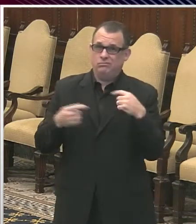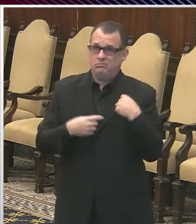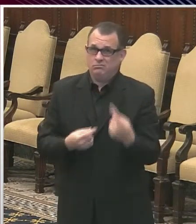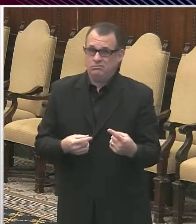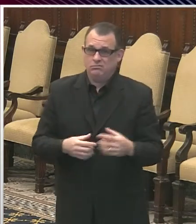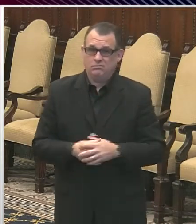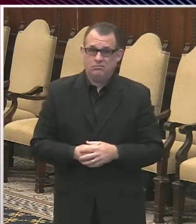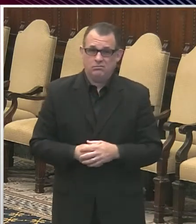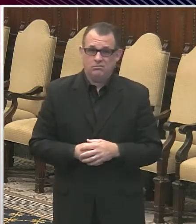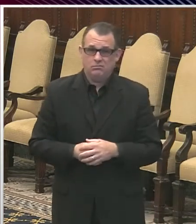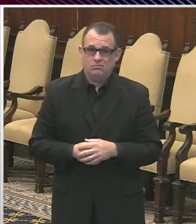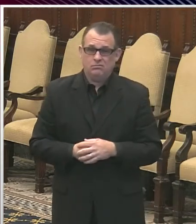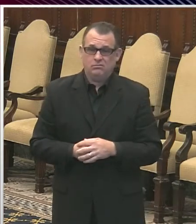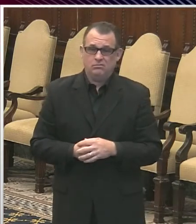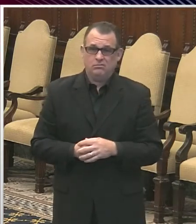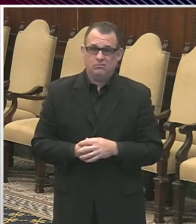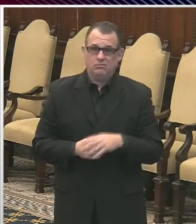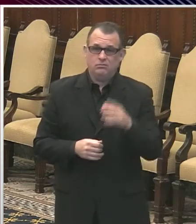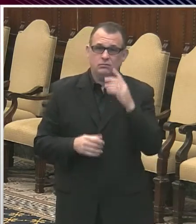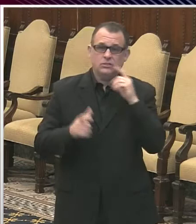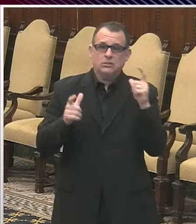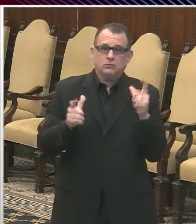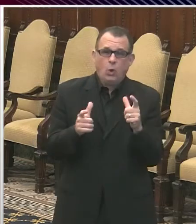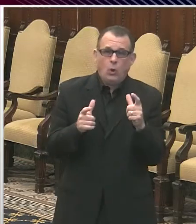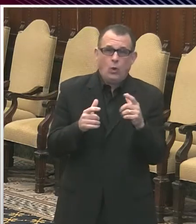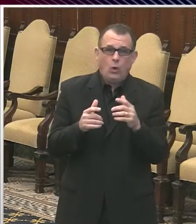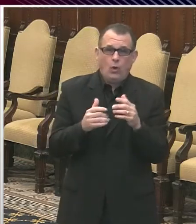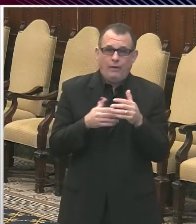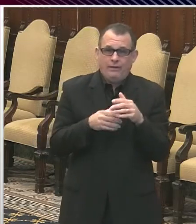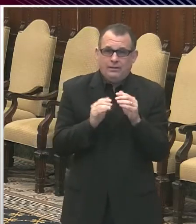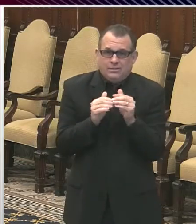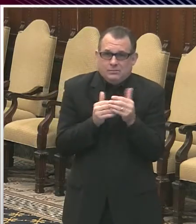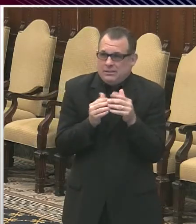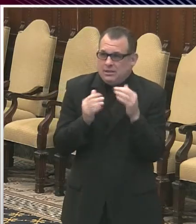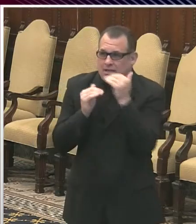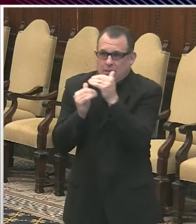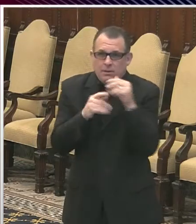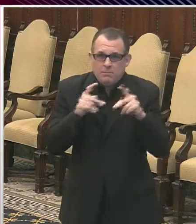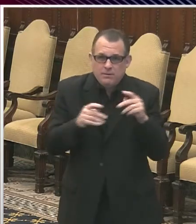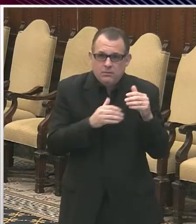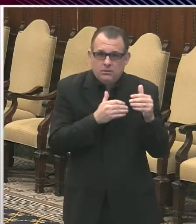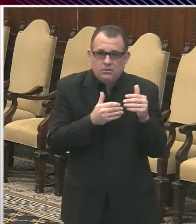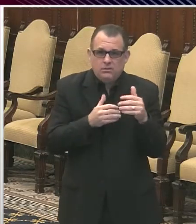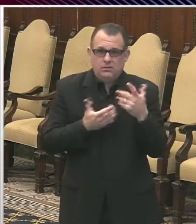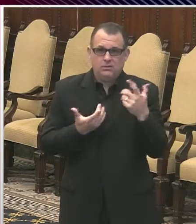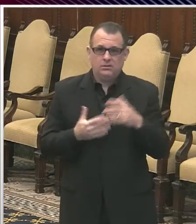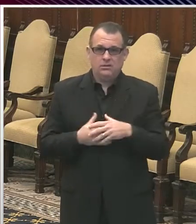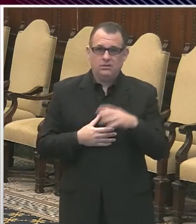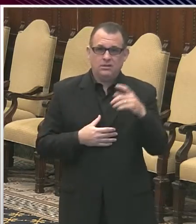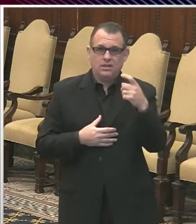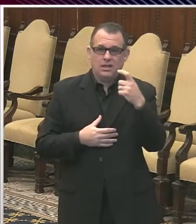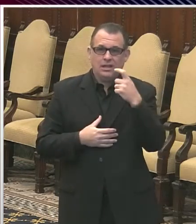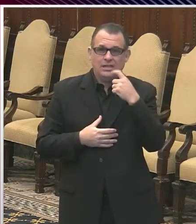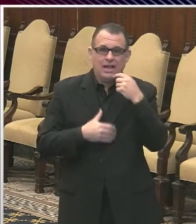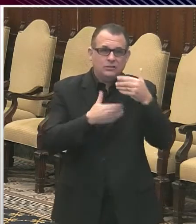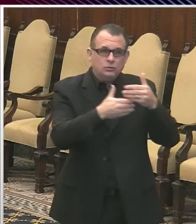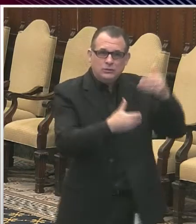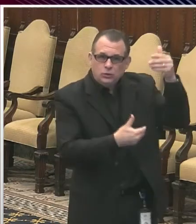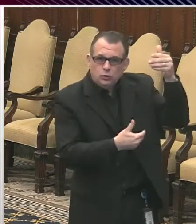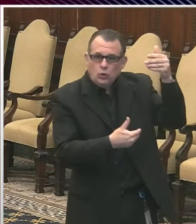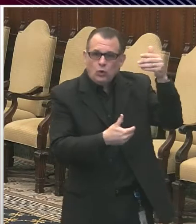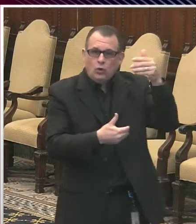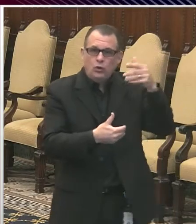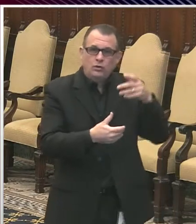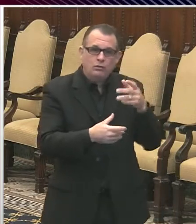people in any kind of interior space. It'll involve barriers between people, like those plexiglass barriers that you see around the cash register to